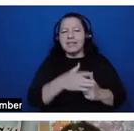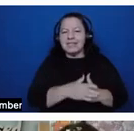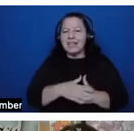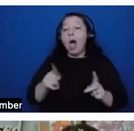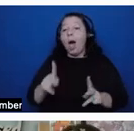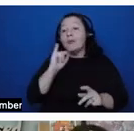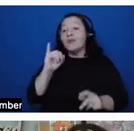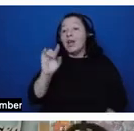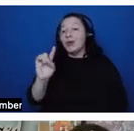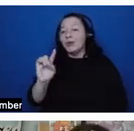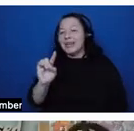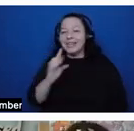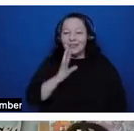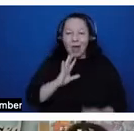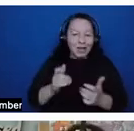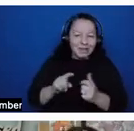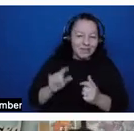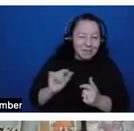ramble for a second.